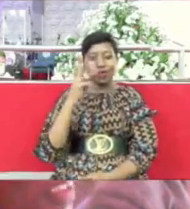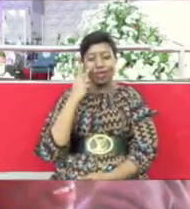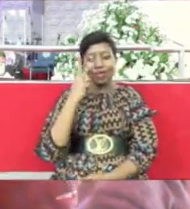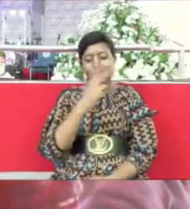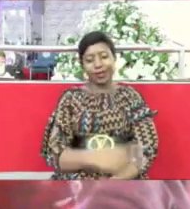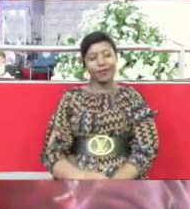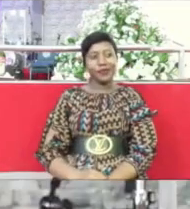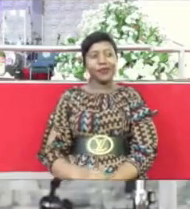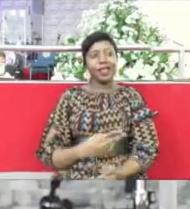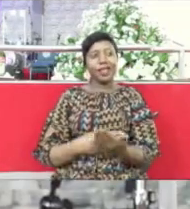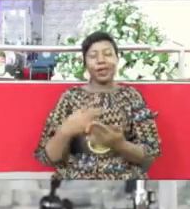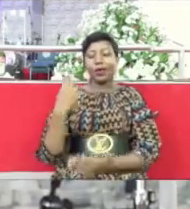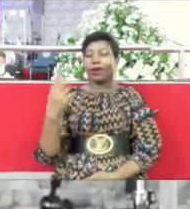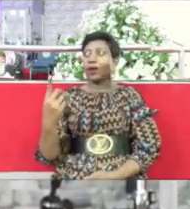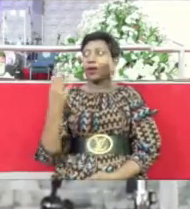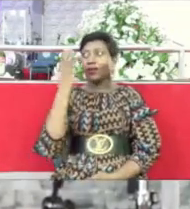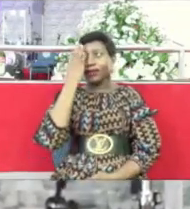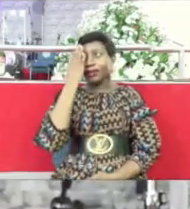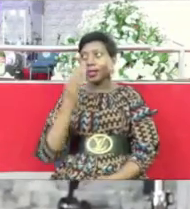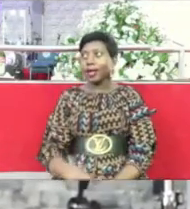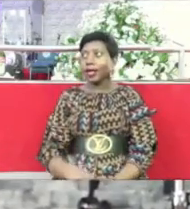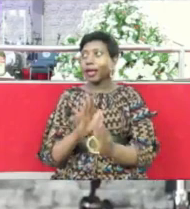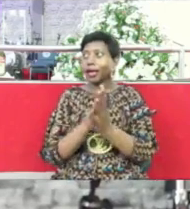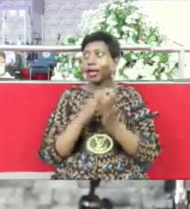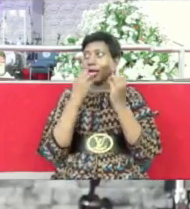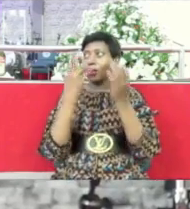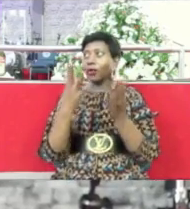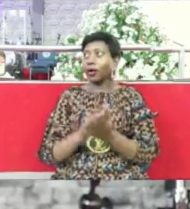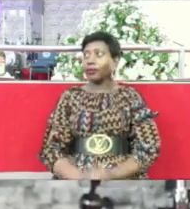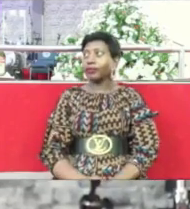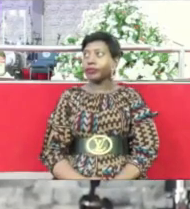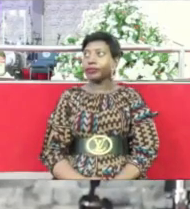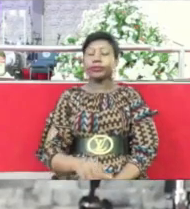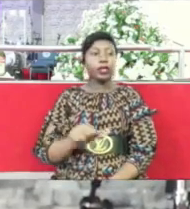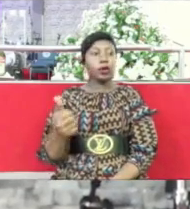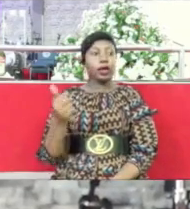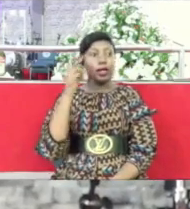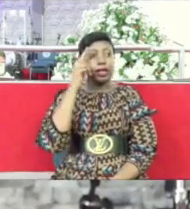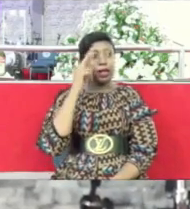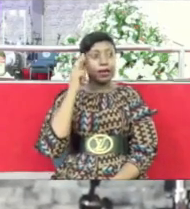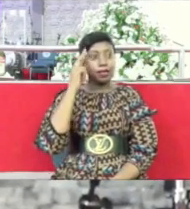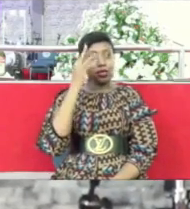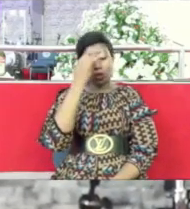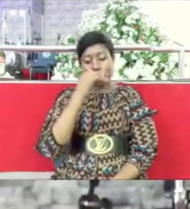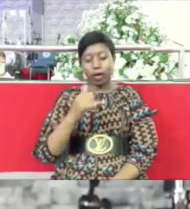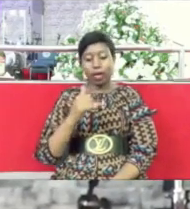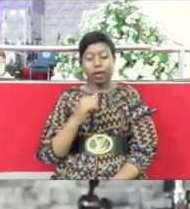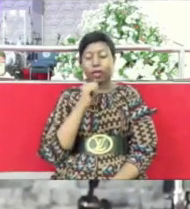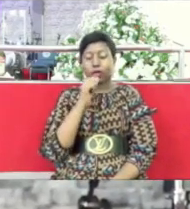of Israel. Hallelujah. Amen. Another reason why I will not be